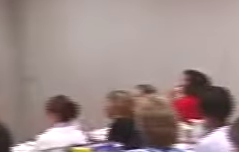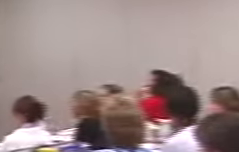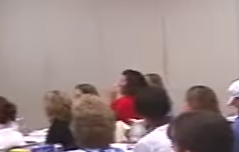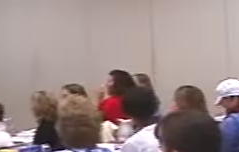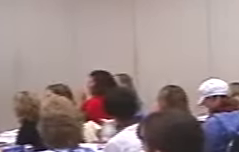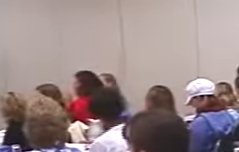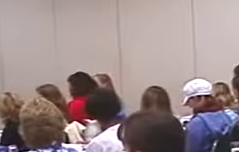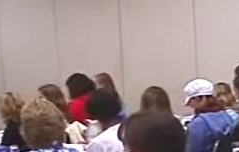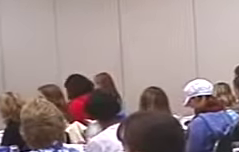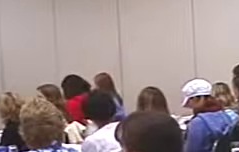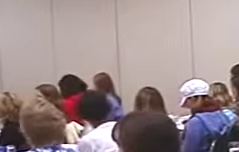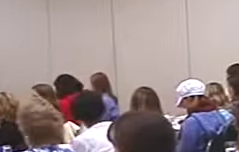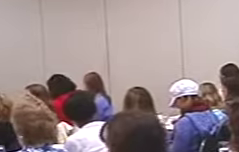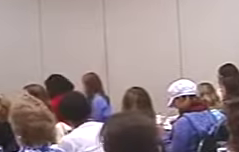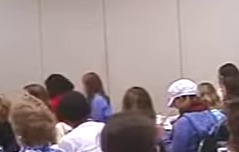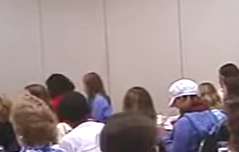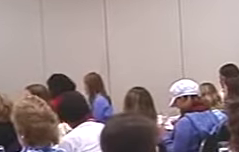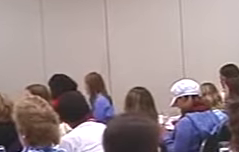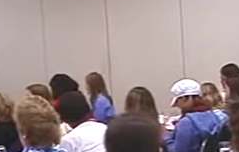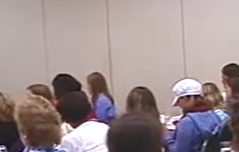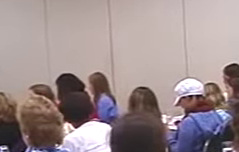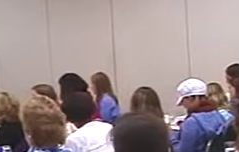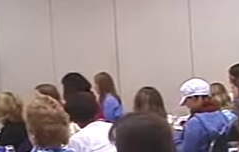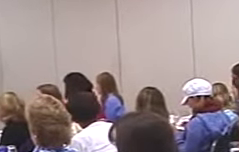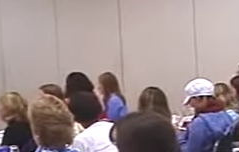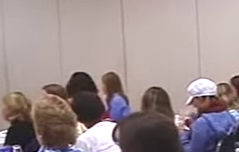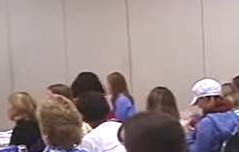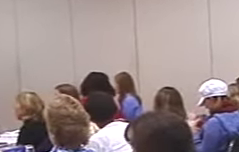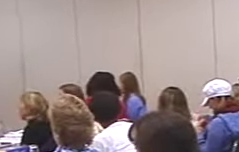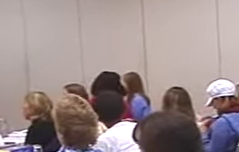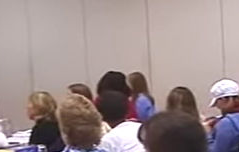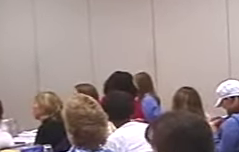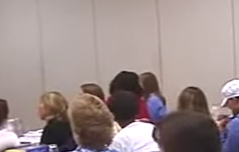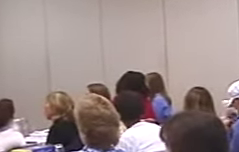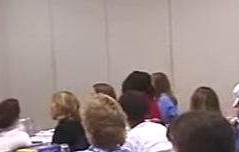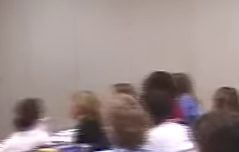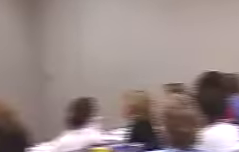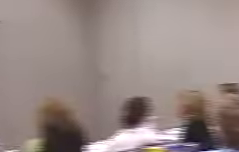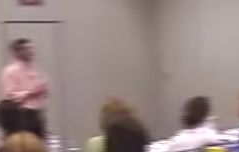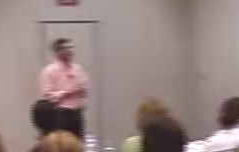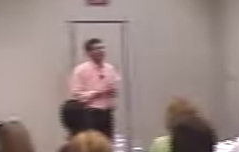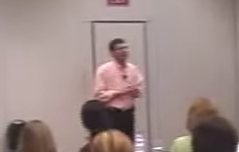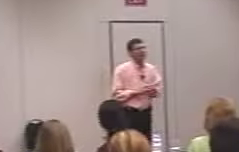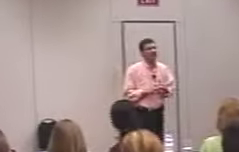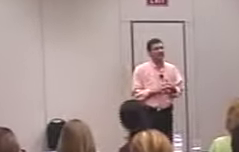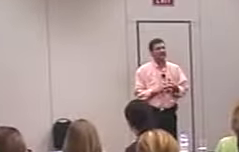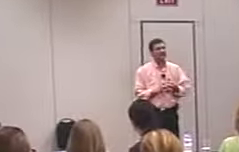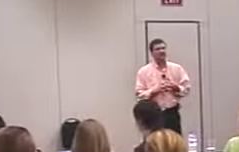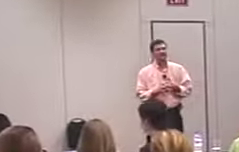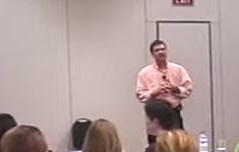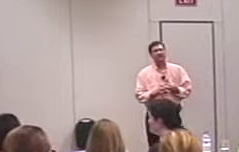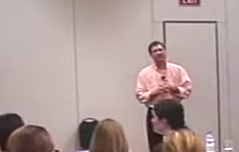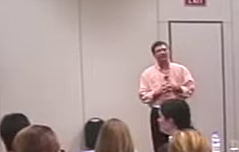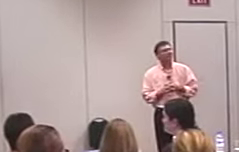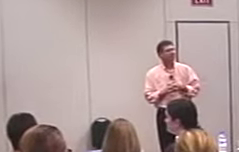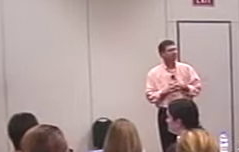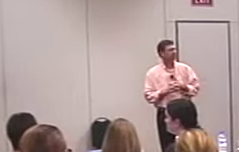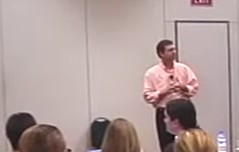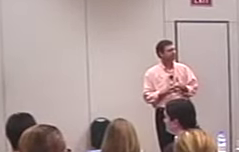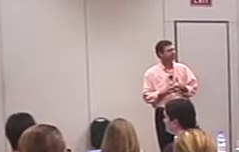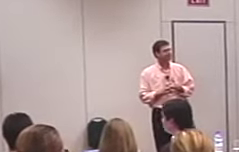Yes. Does Sarah do homework in any class in any subject? Does Sarah do homework in any class in any subject? Not